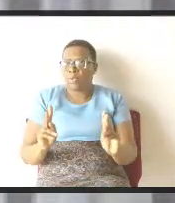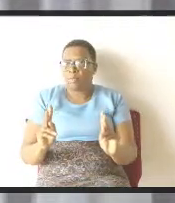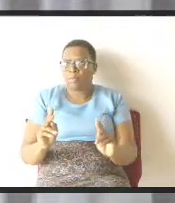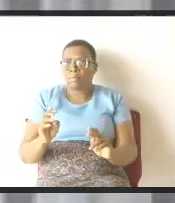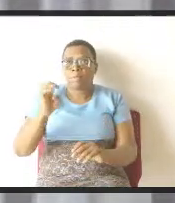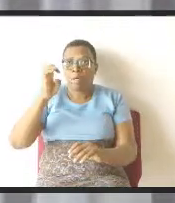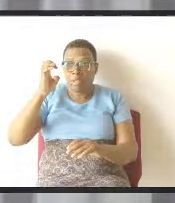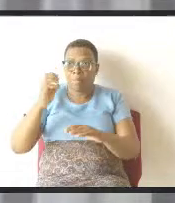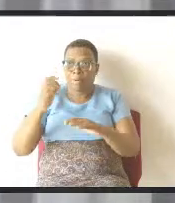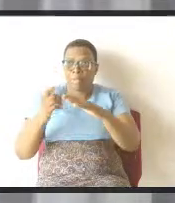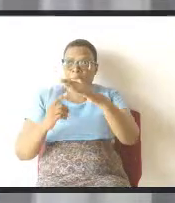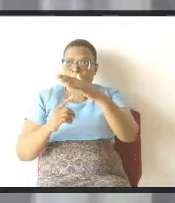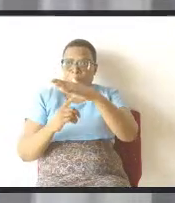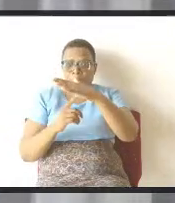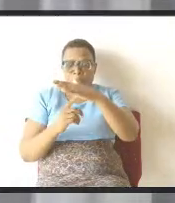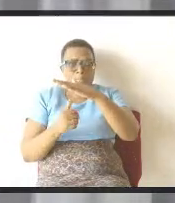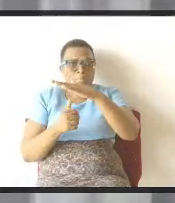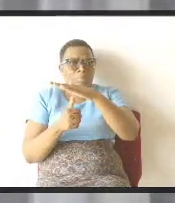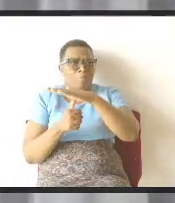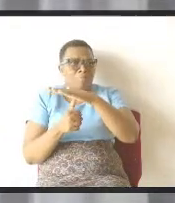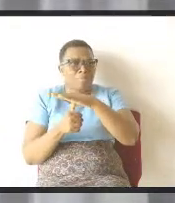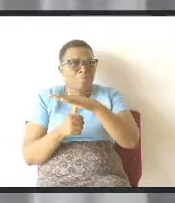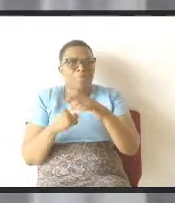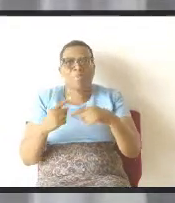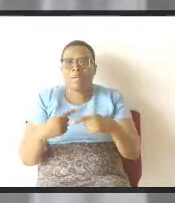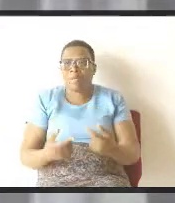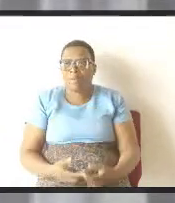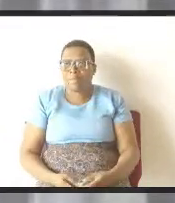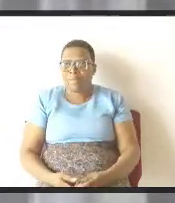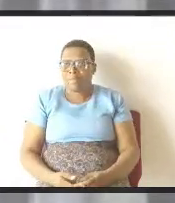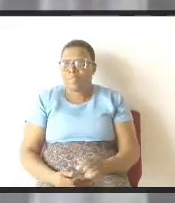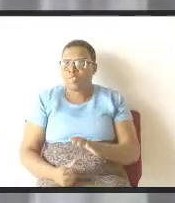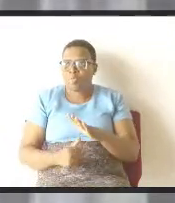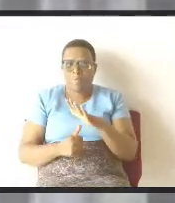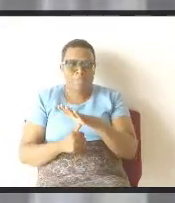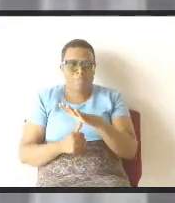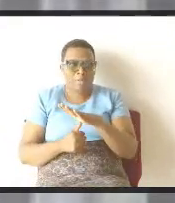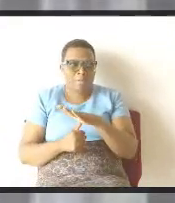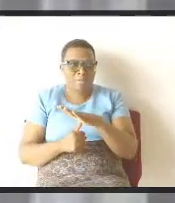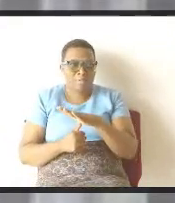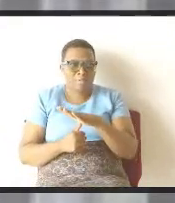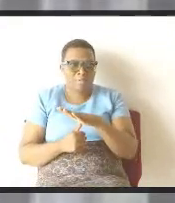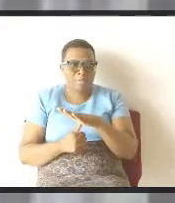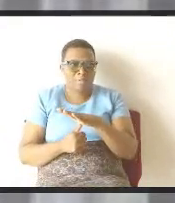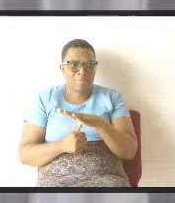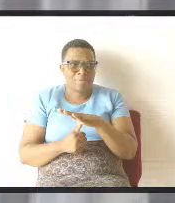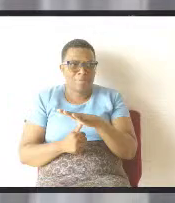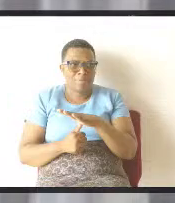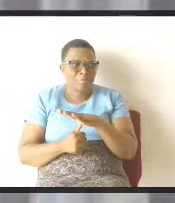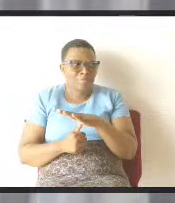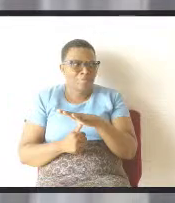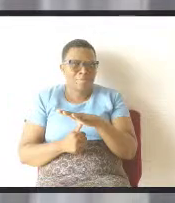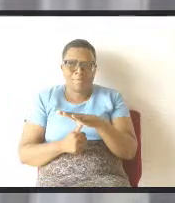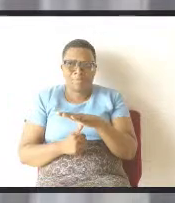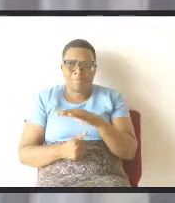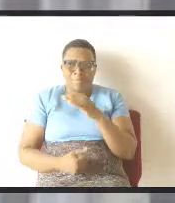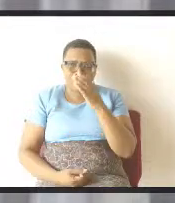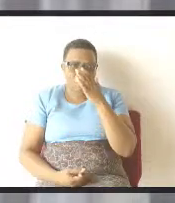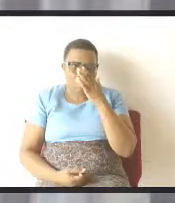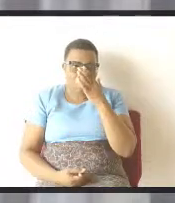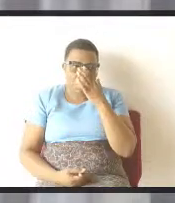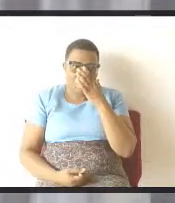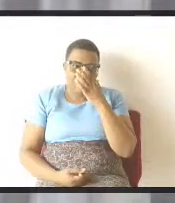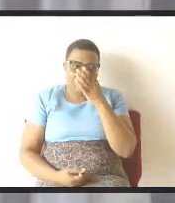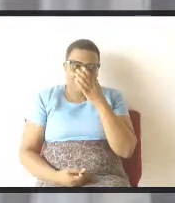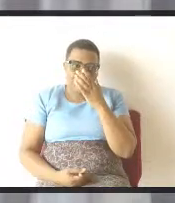He chose to turn his back on all those rights and the privileges that he